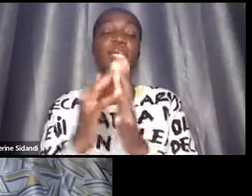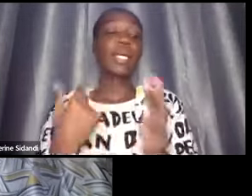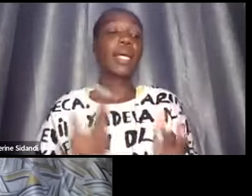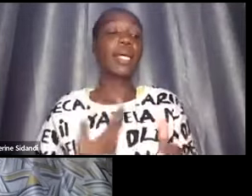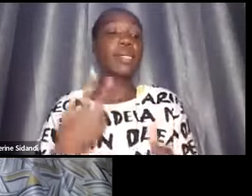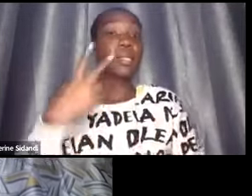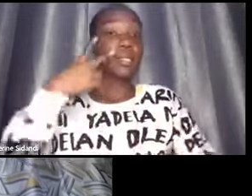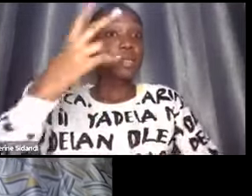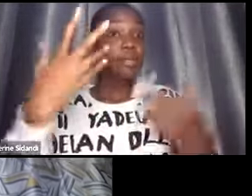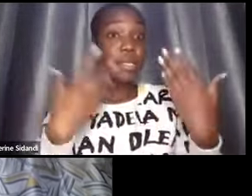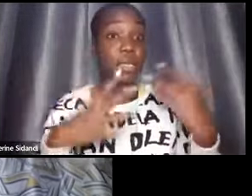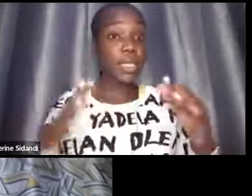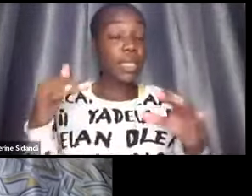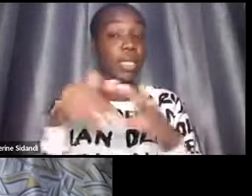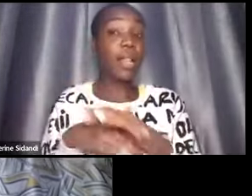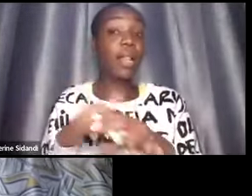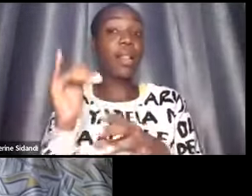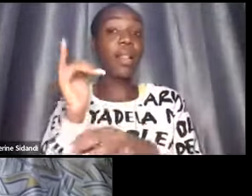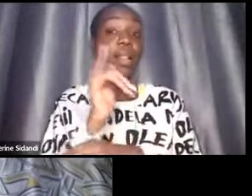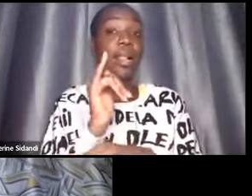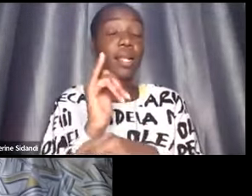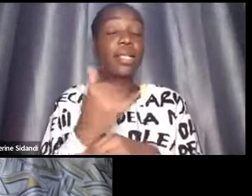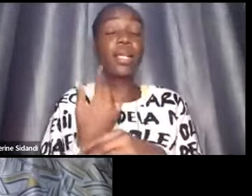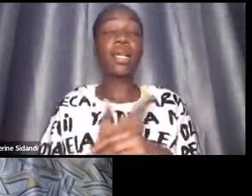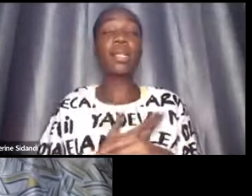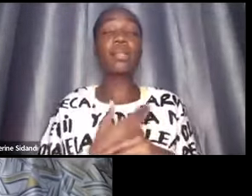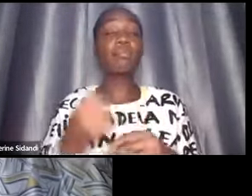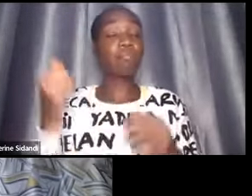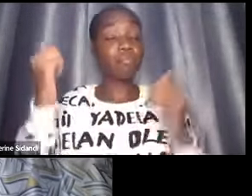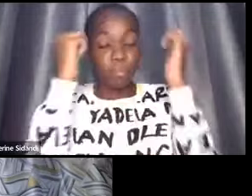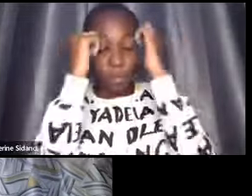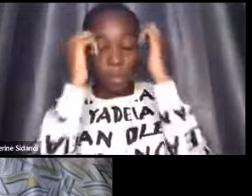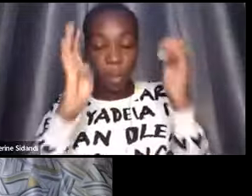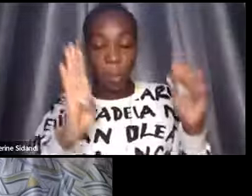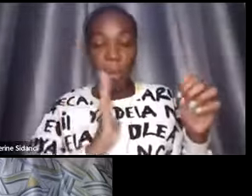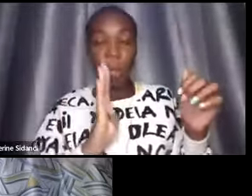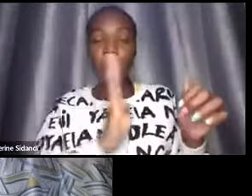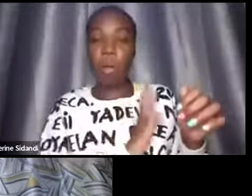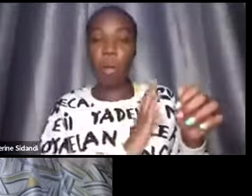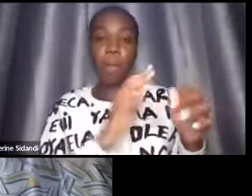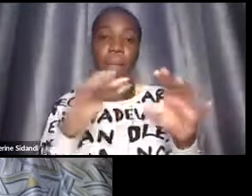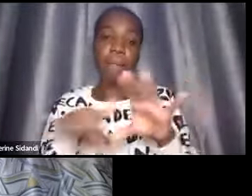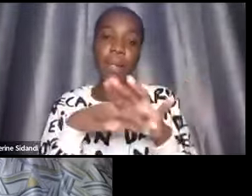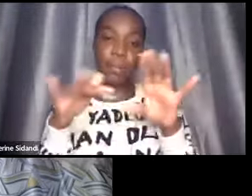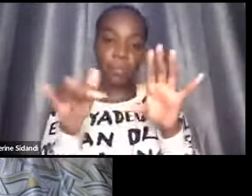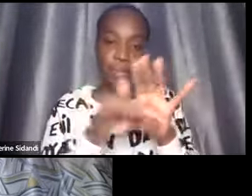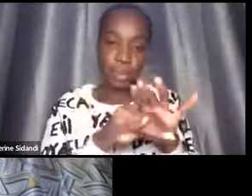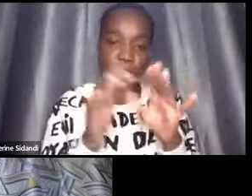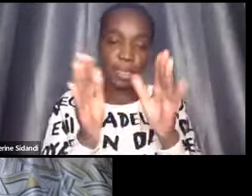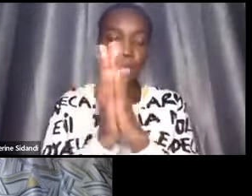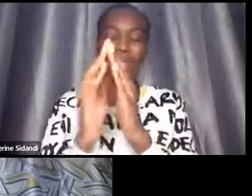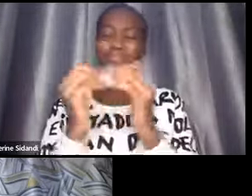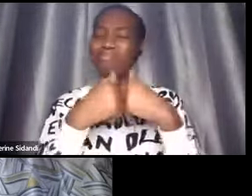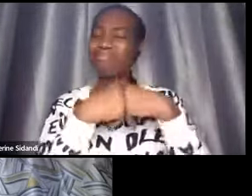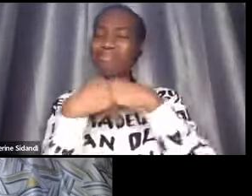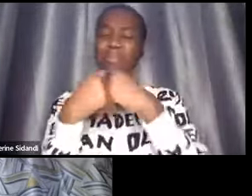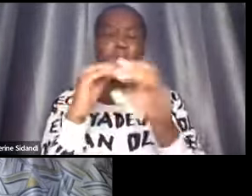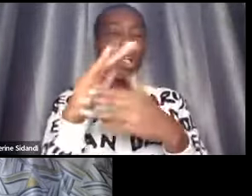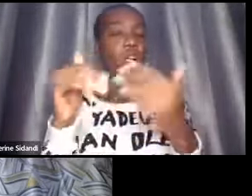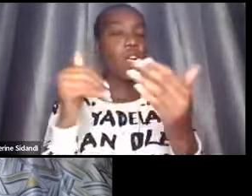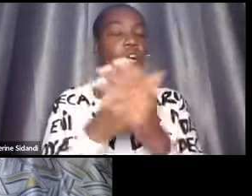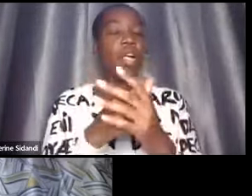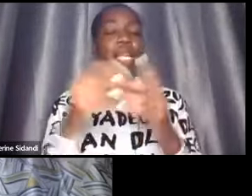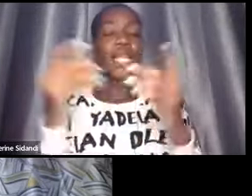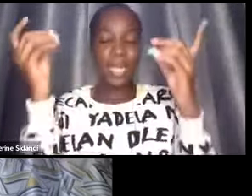in corporate governance, especially where we have educated board members, there's likely to be conflict because they challenge every decision that is made by the